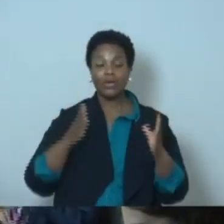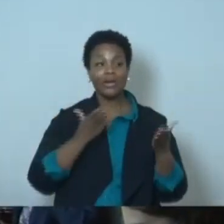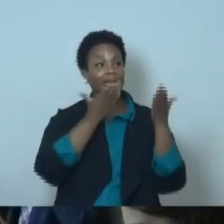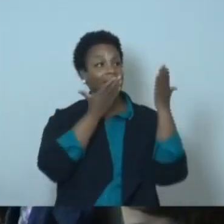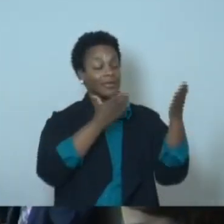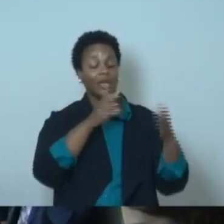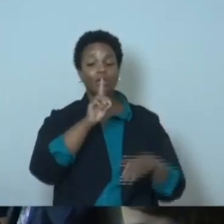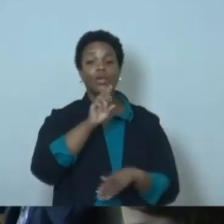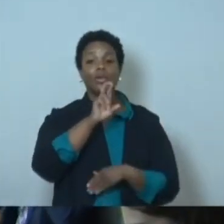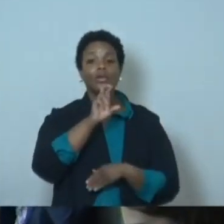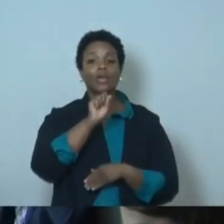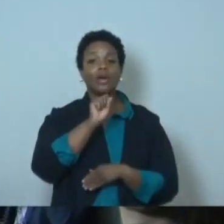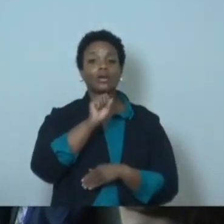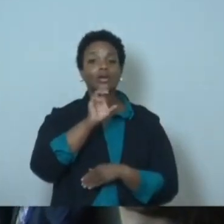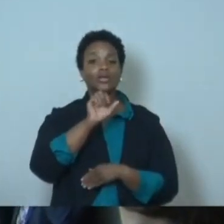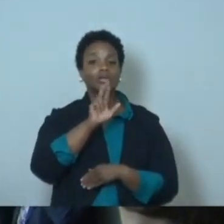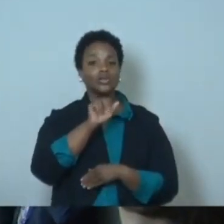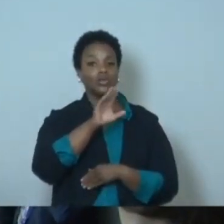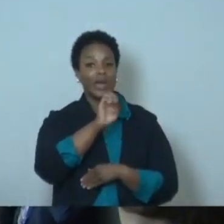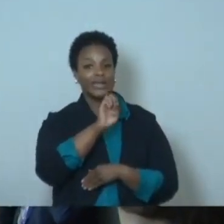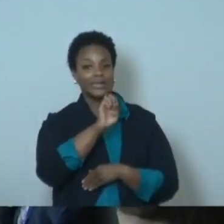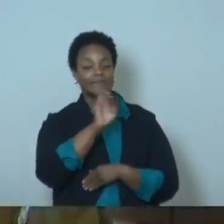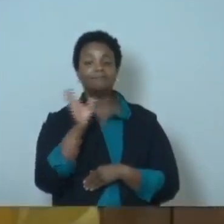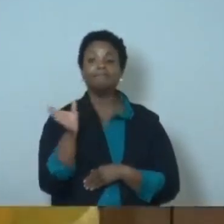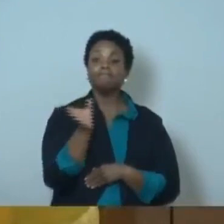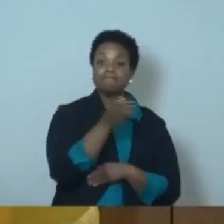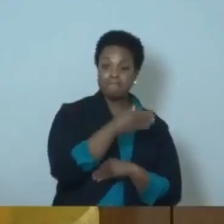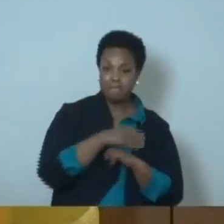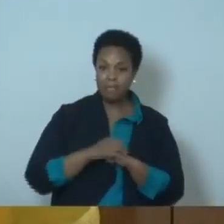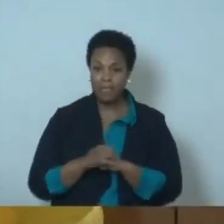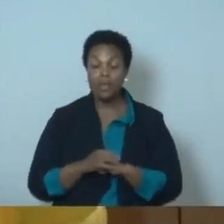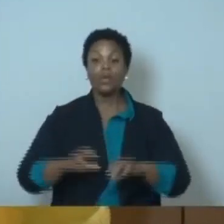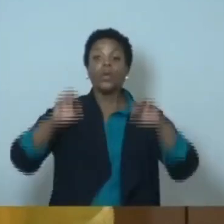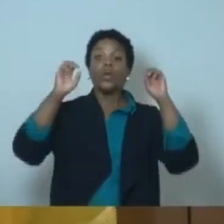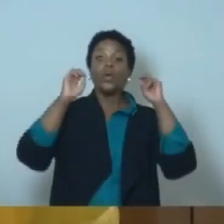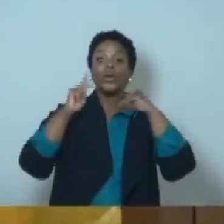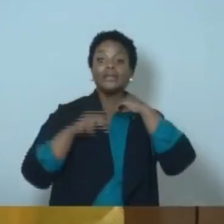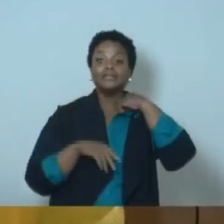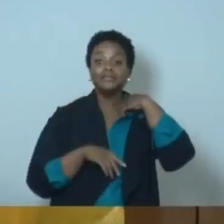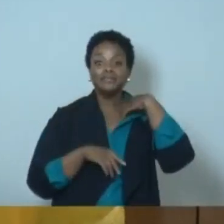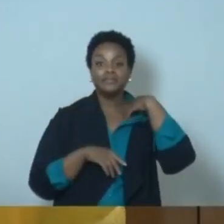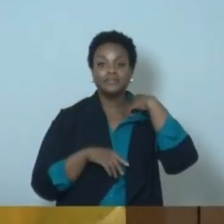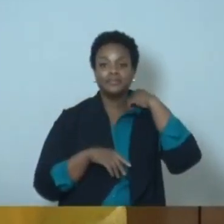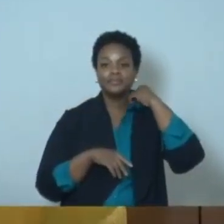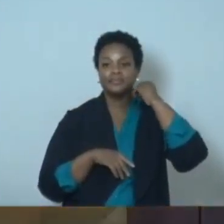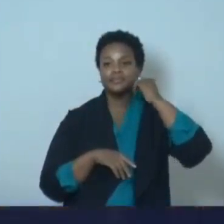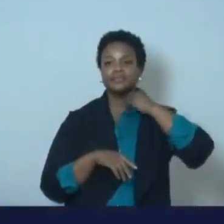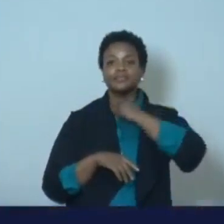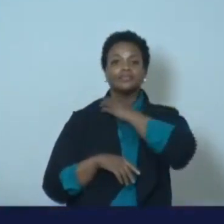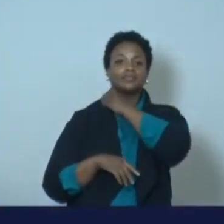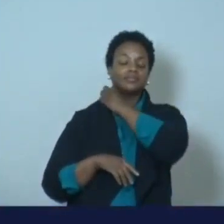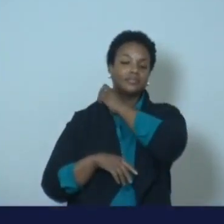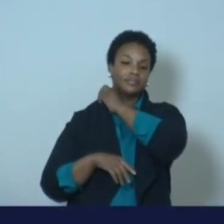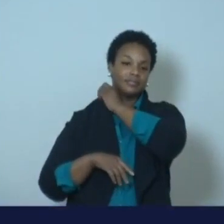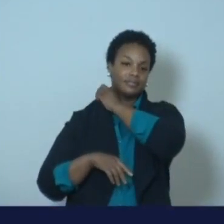want to make sure that we hit all the themes that we were talking about today. I've got another slide.